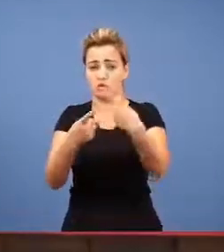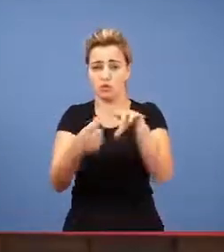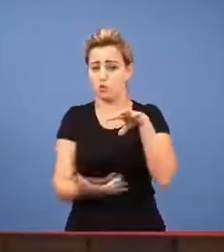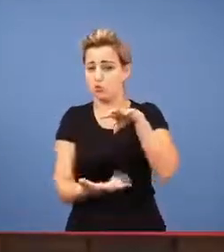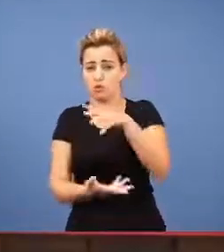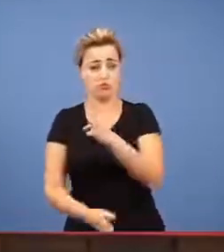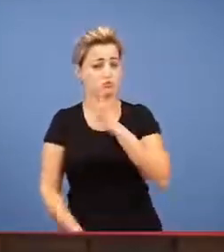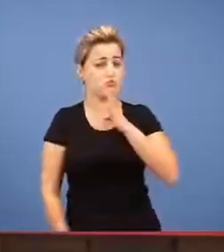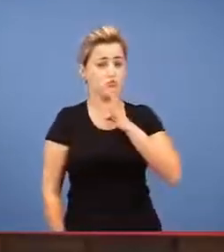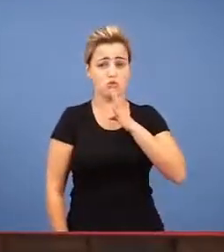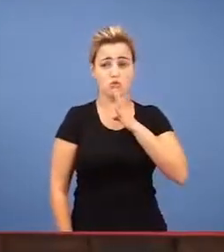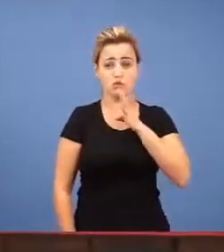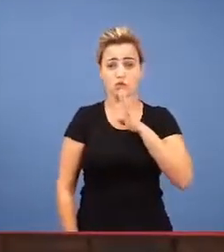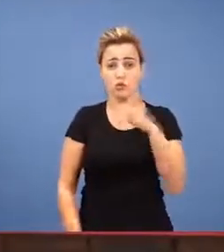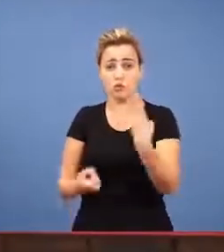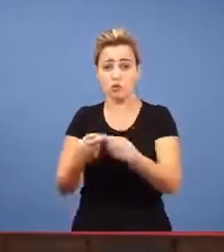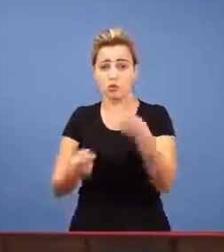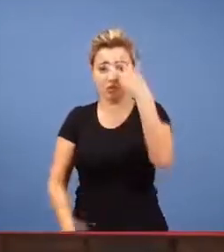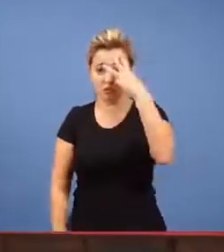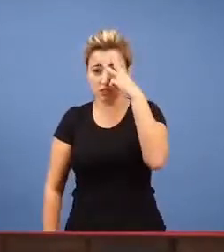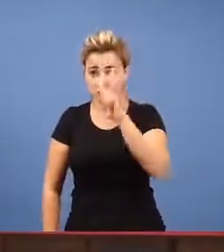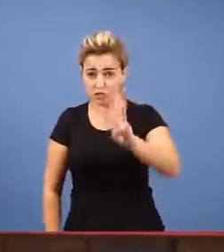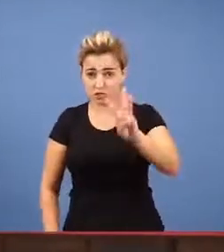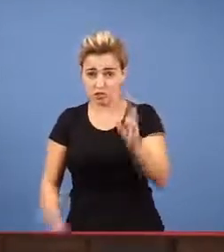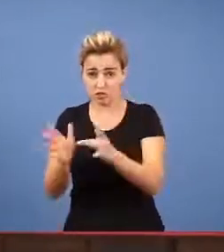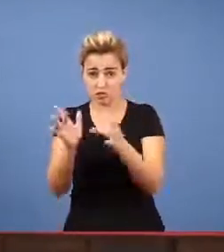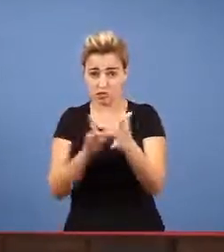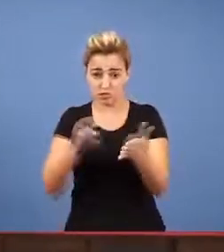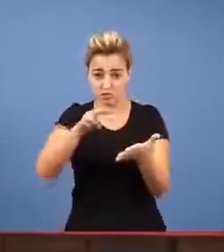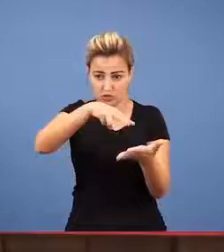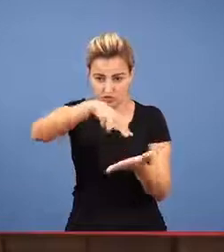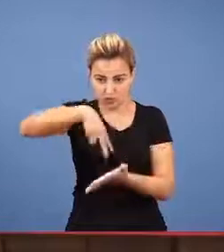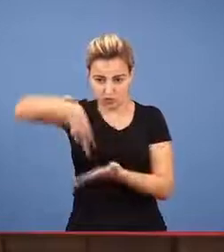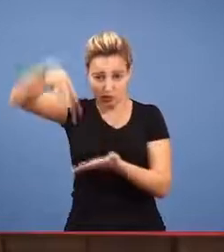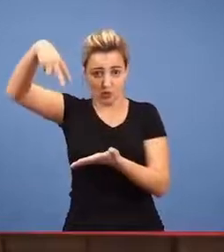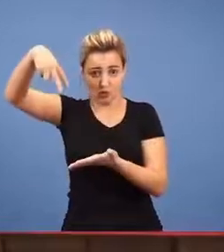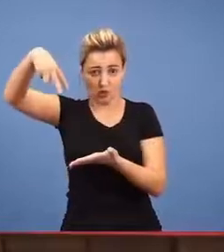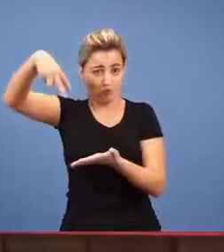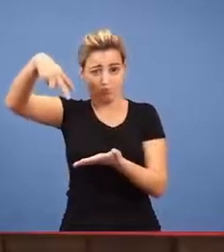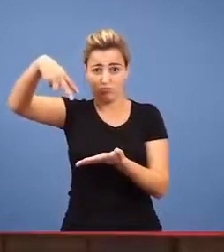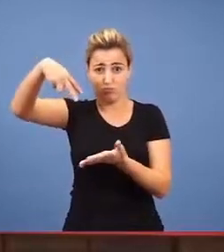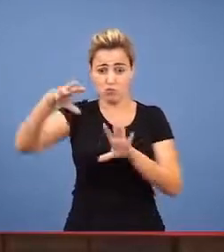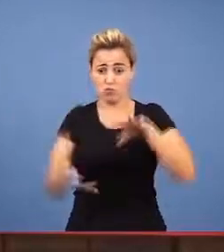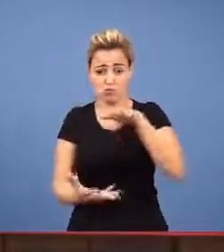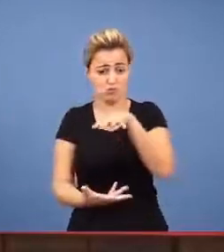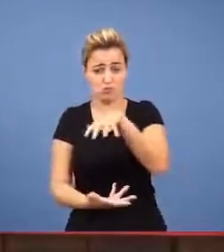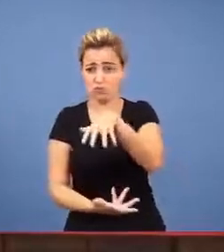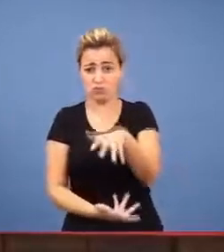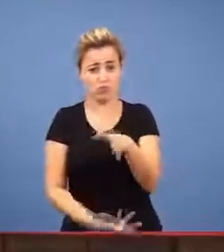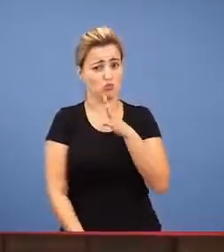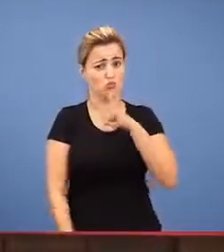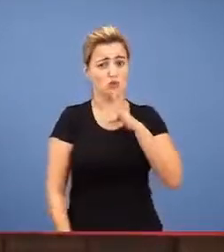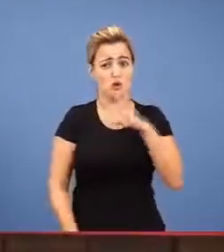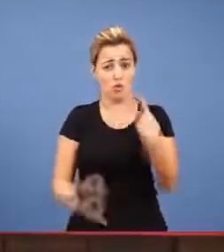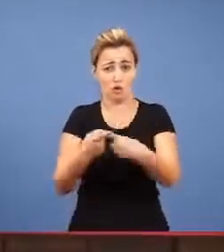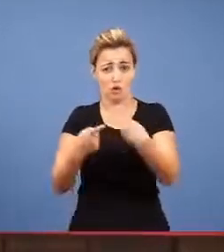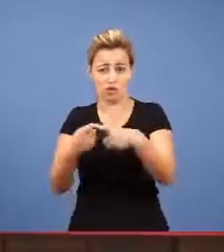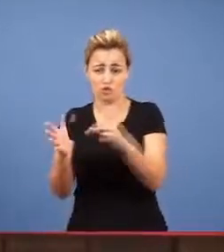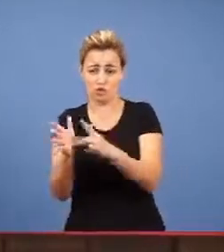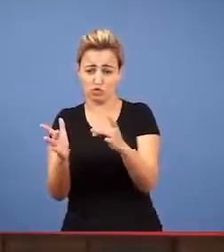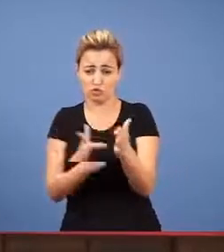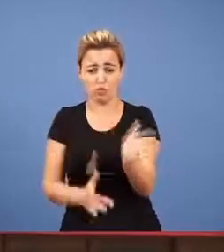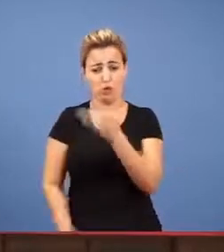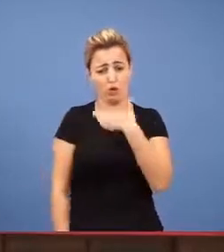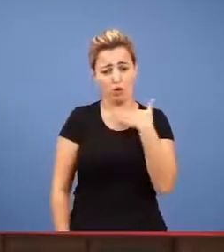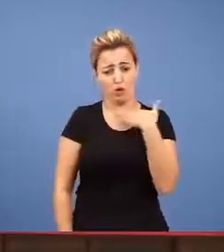The enigma that the world didn't discover. They did not solve. And the third day, nobody had to solve the enigma. Death and